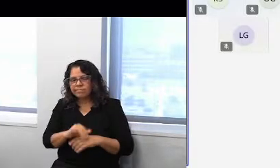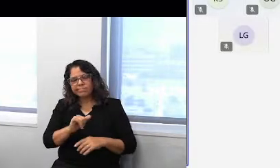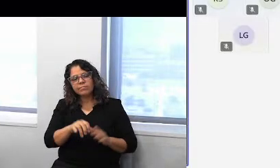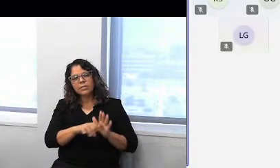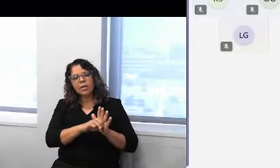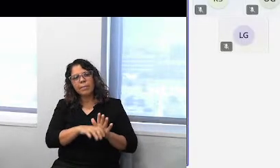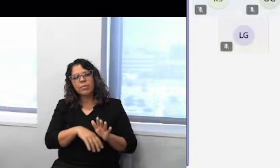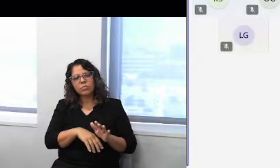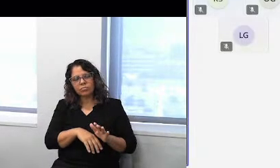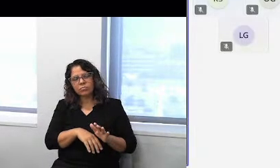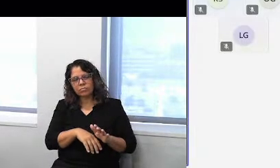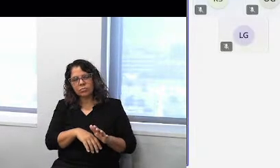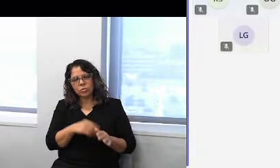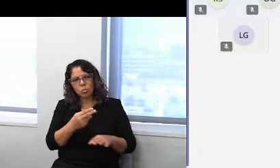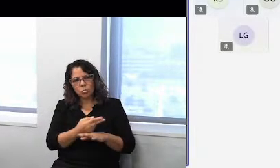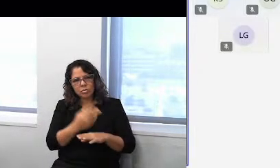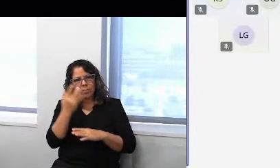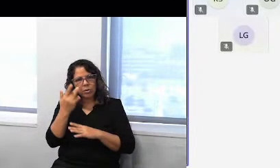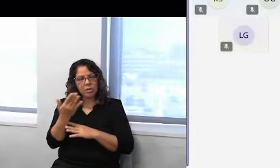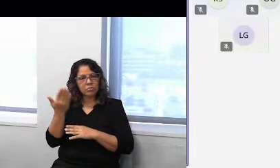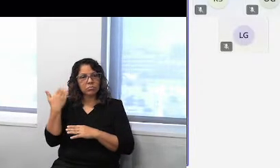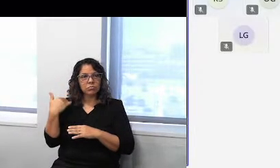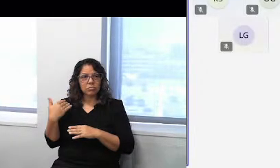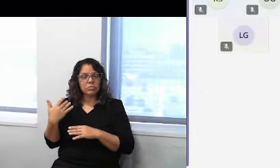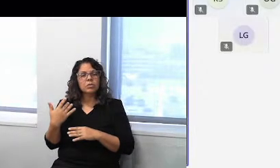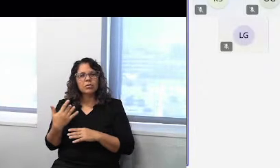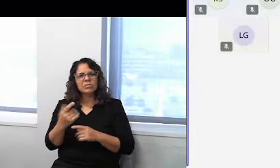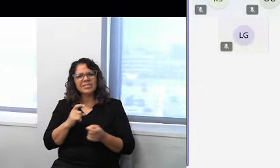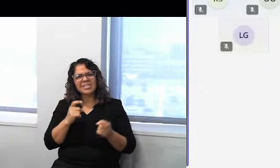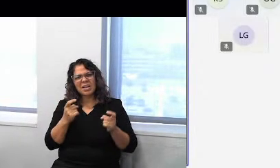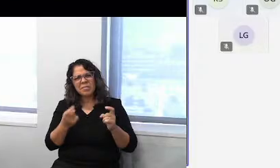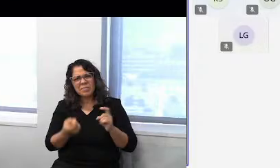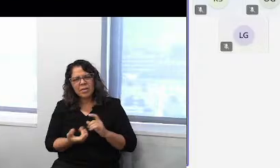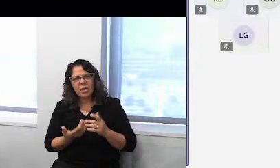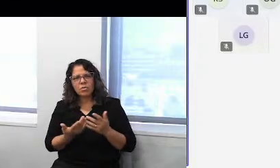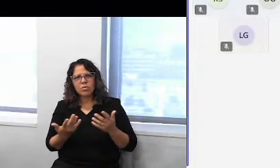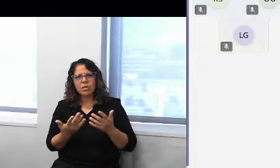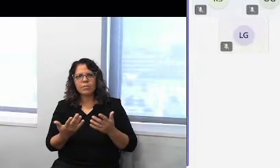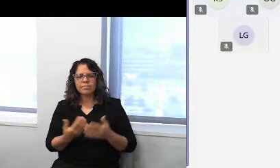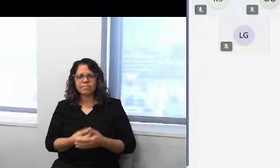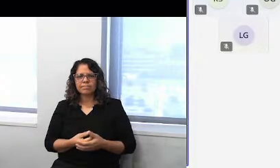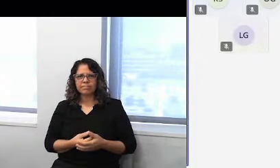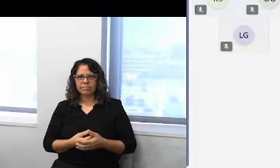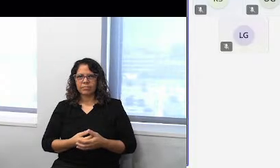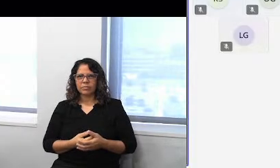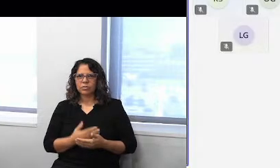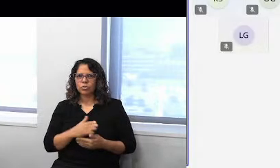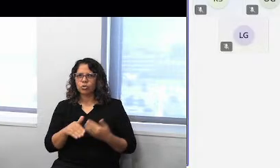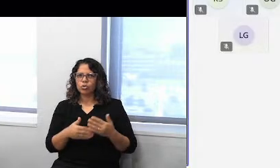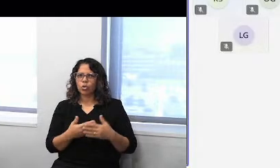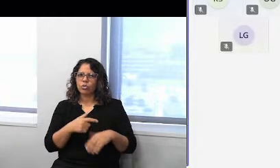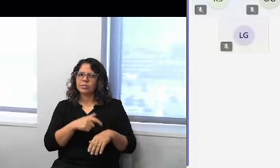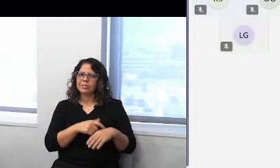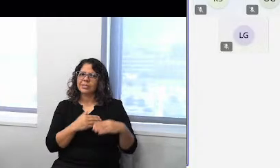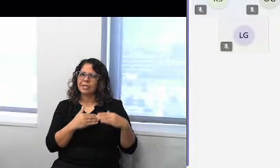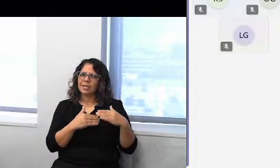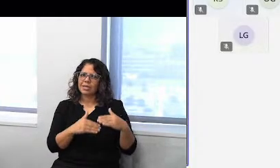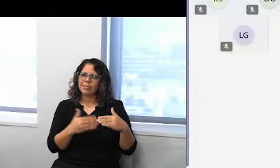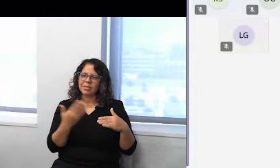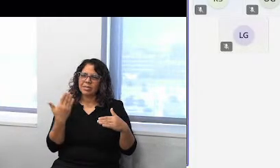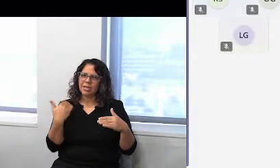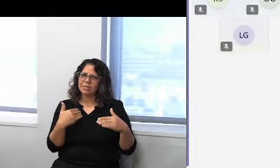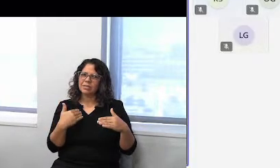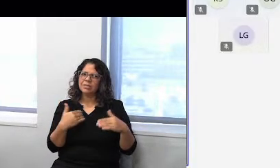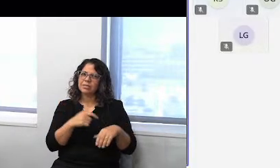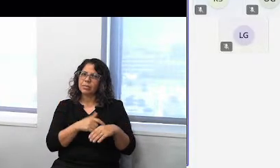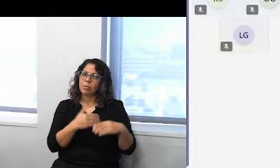All of the interim deadlines up to 2050 were recently eliminated. You're correct. And so it's possible that 2050 date could be pushed